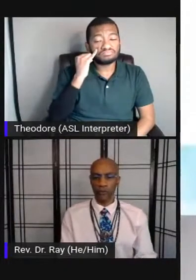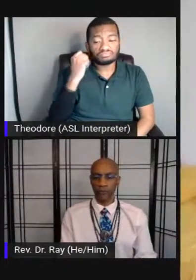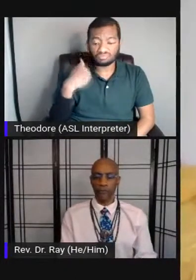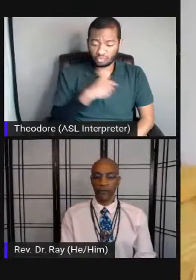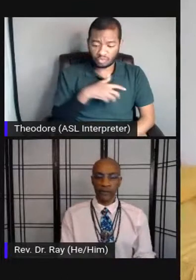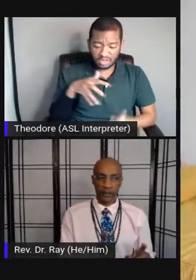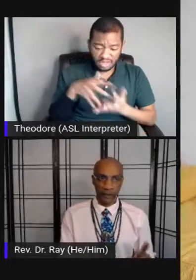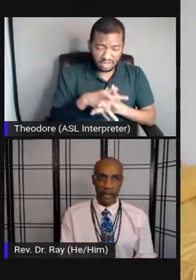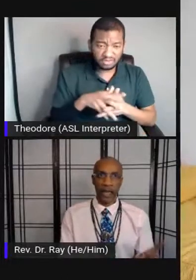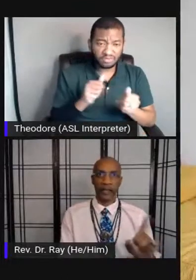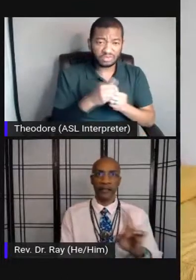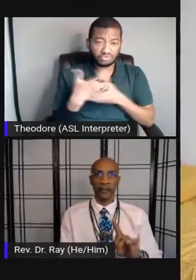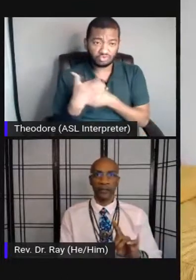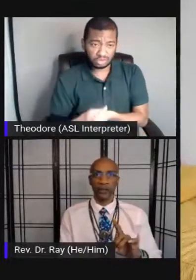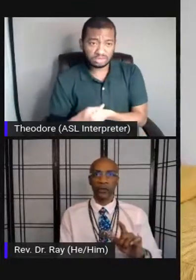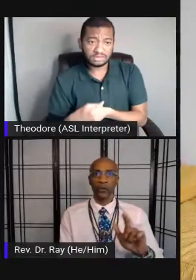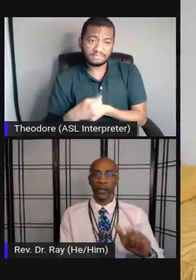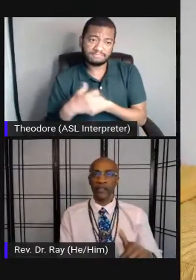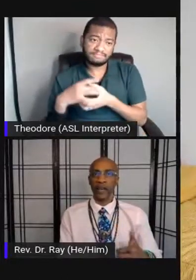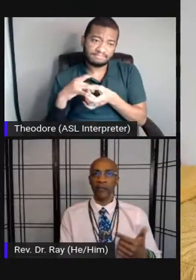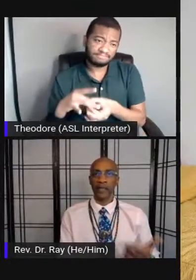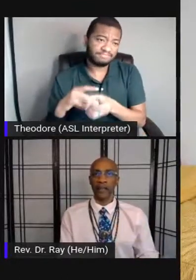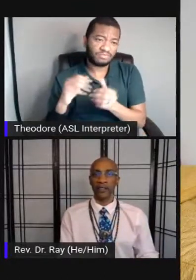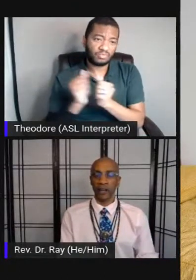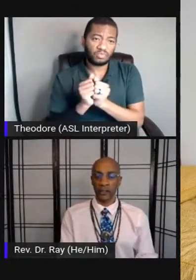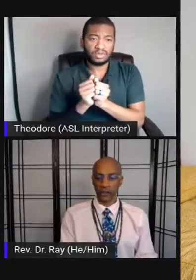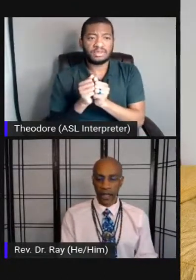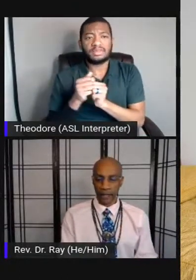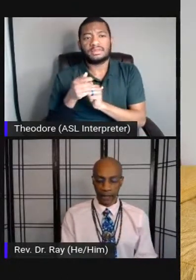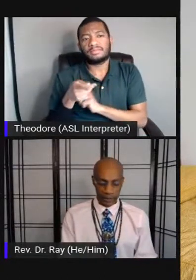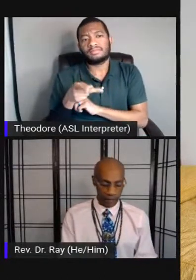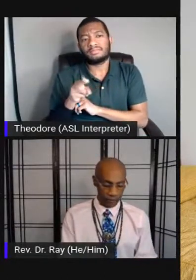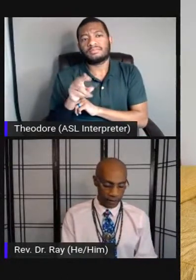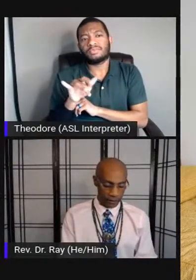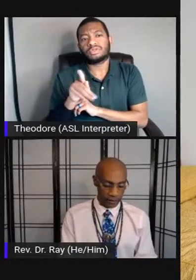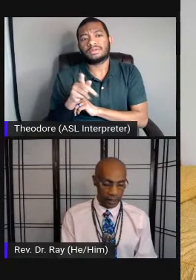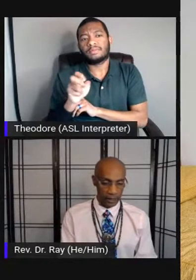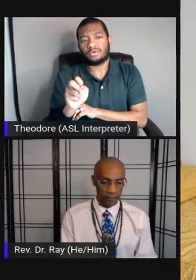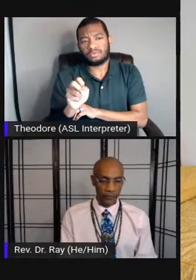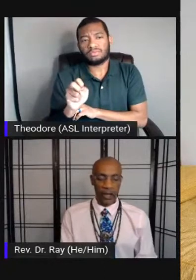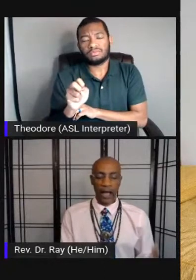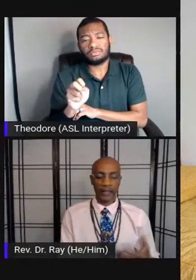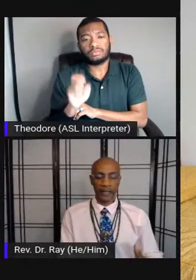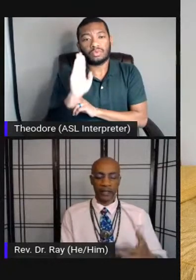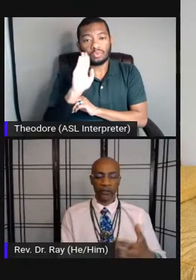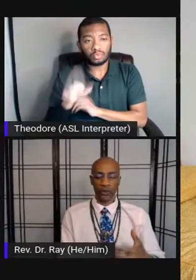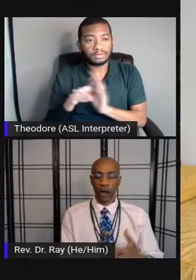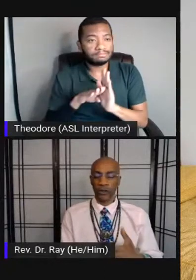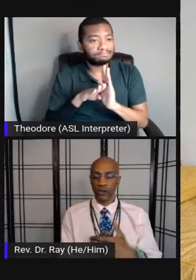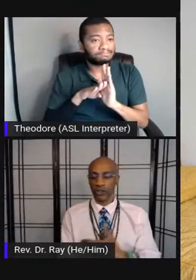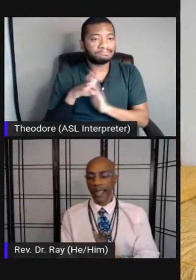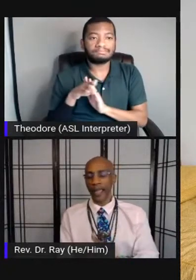principle, then we develop a level of understanding. As Saint Francis said, I seek